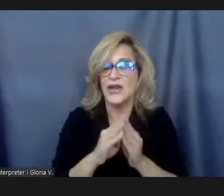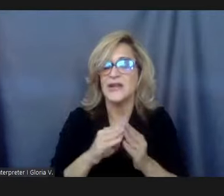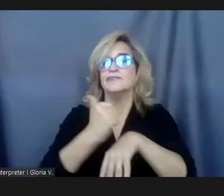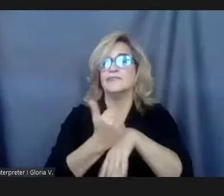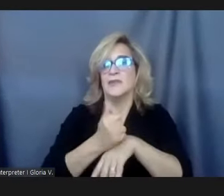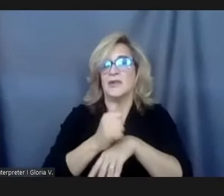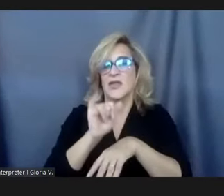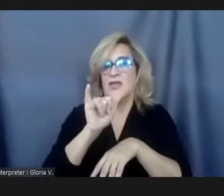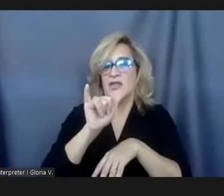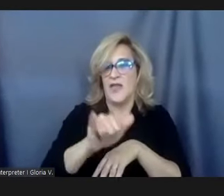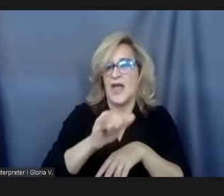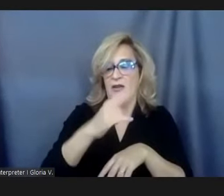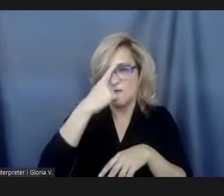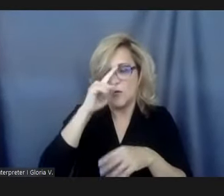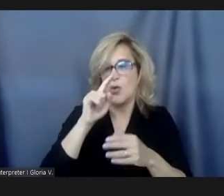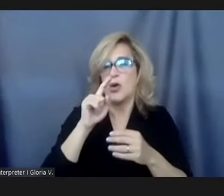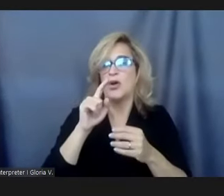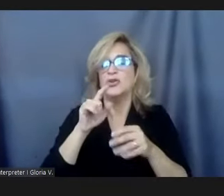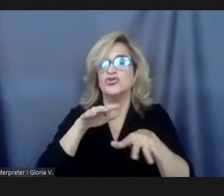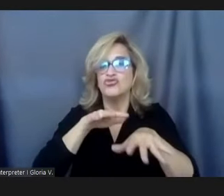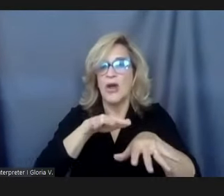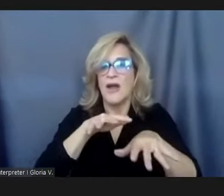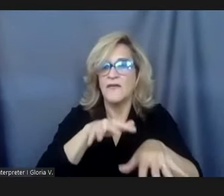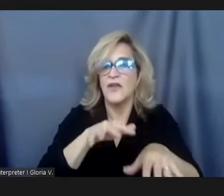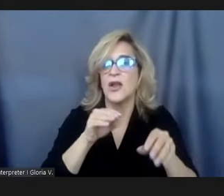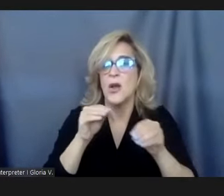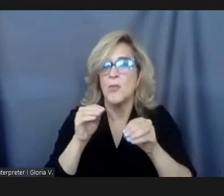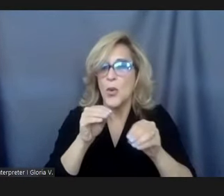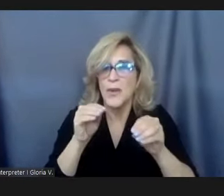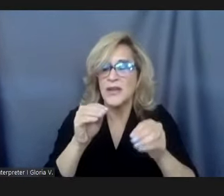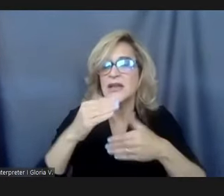traffic mobility review board process during